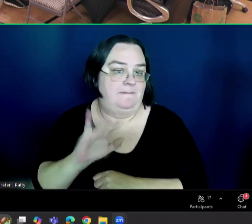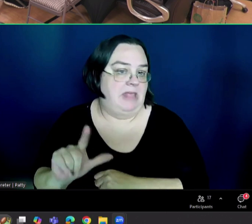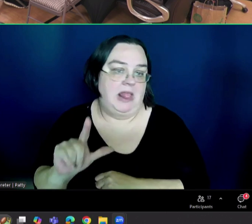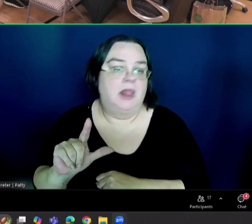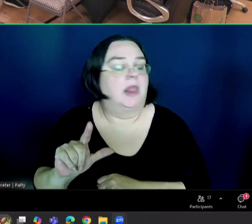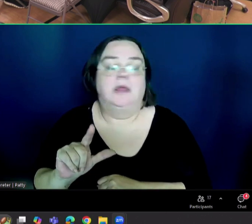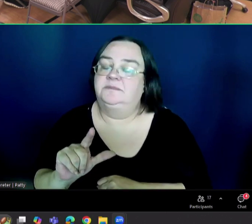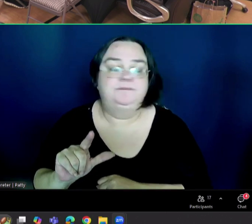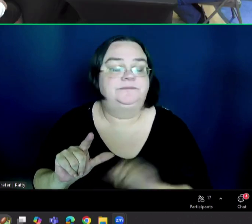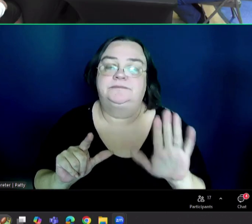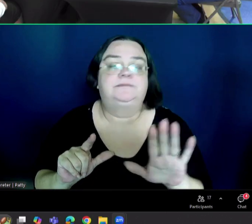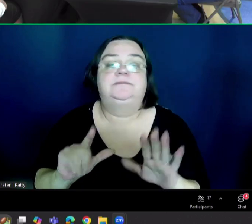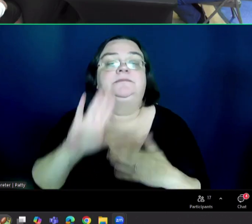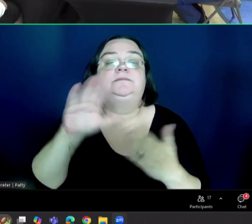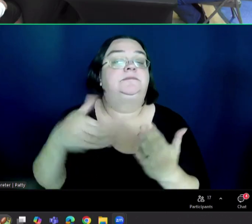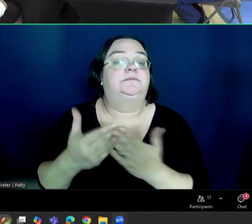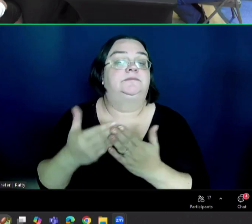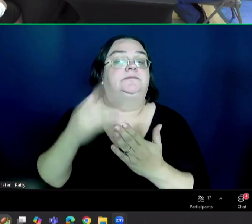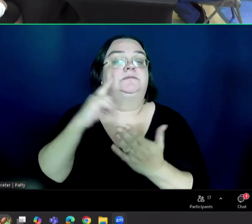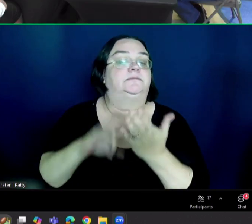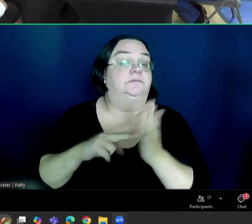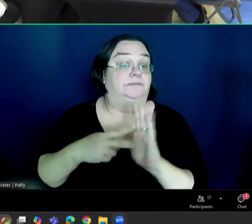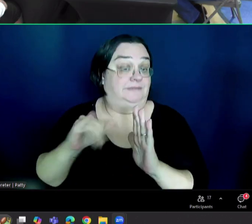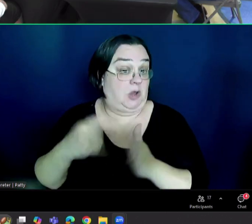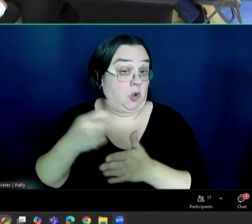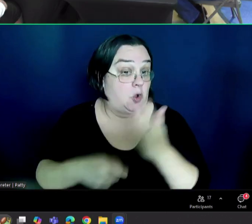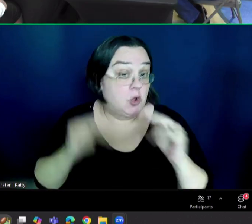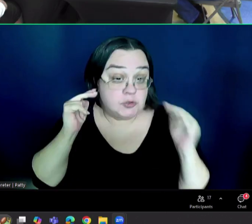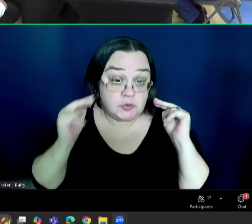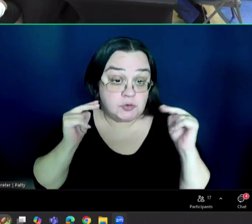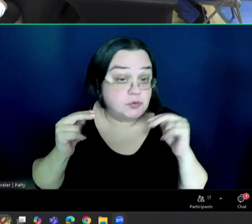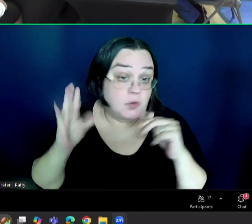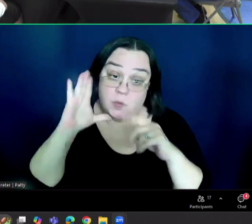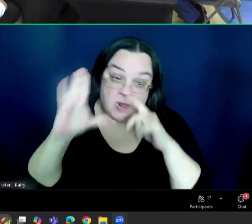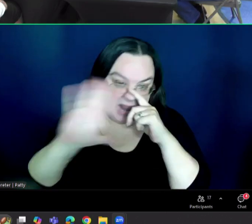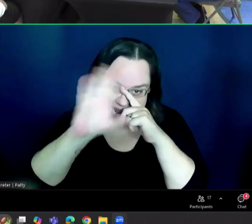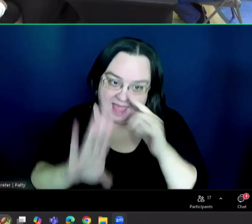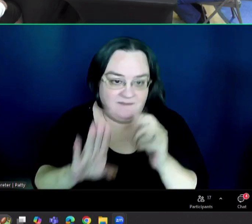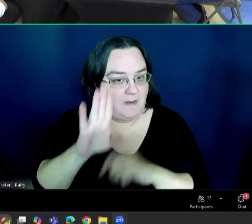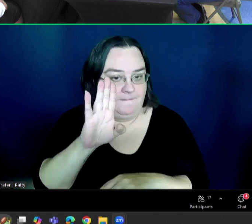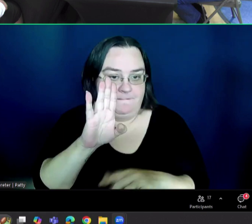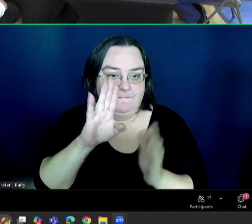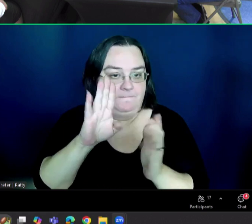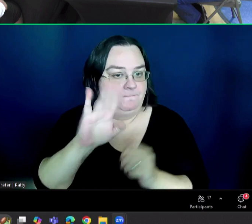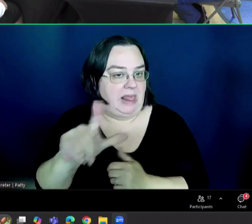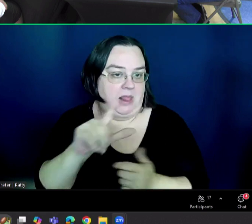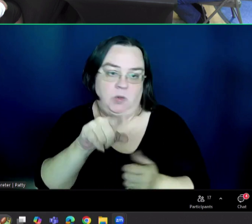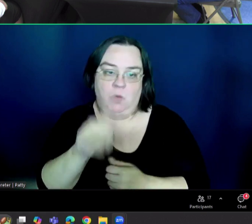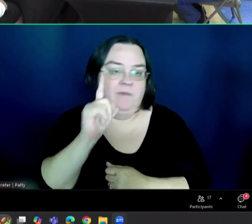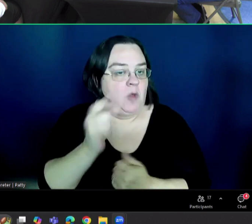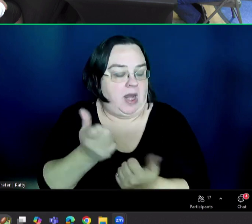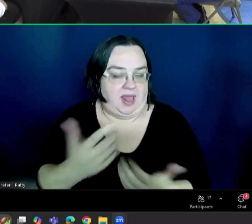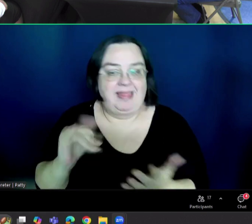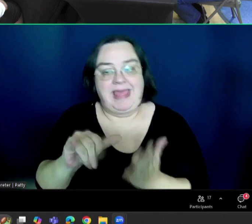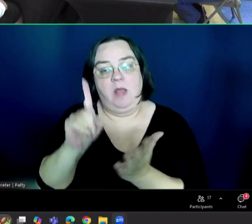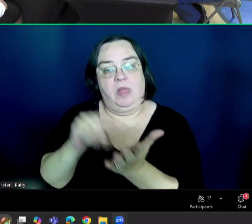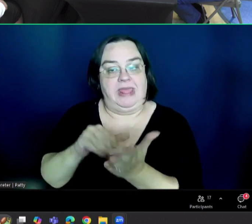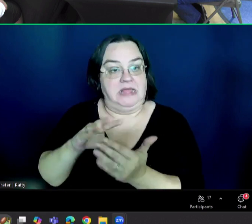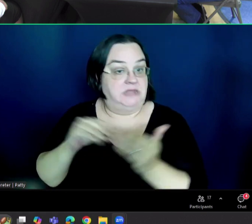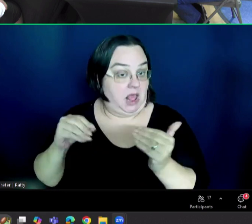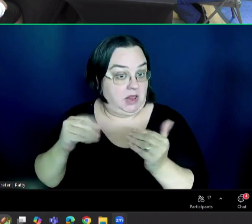the whole point of the cost neutral model is we will never invoice you for anything. The $1,000